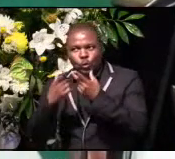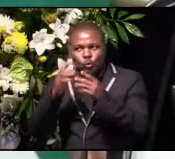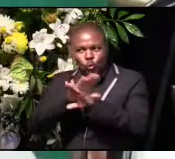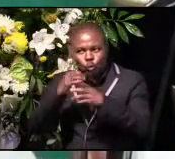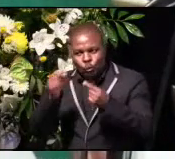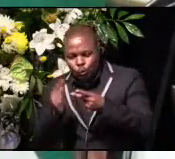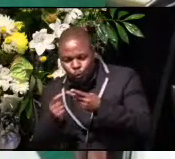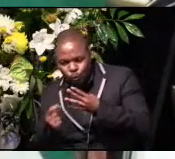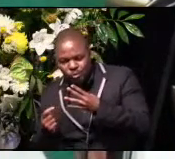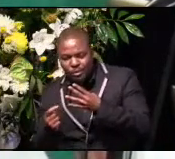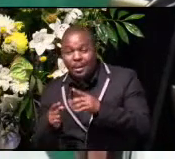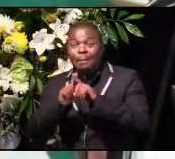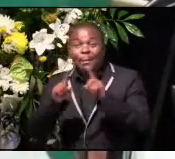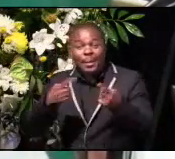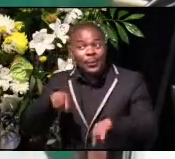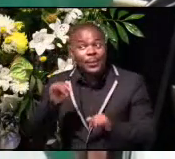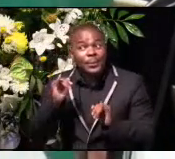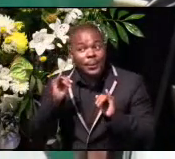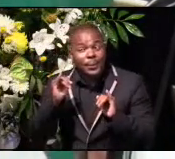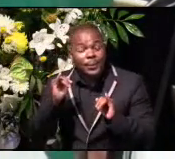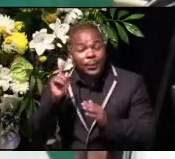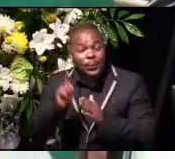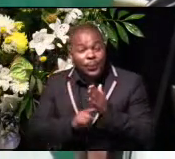where we're not so wrong